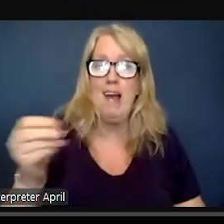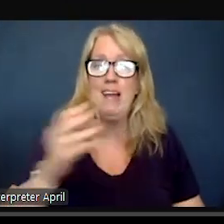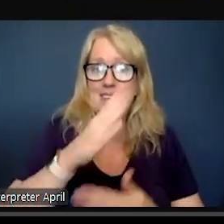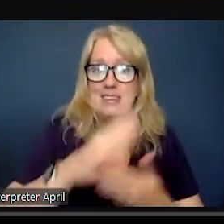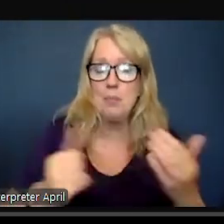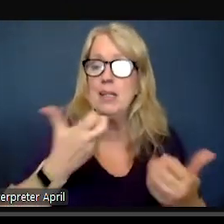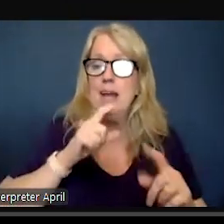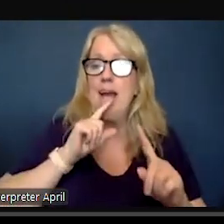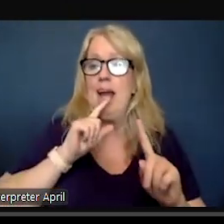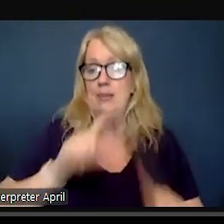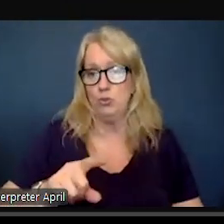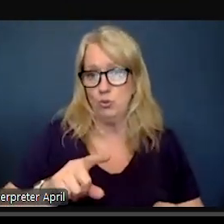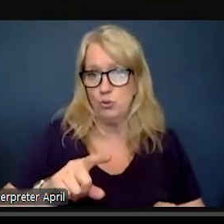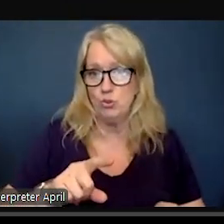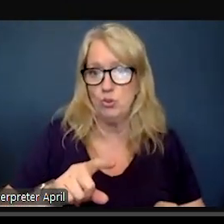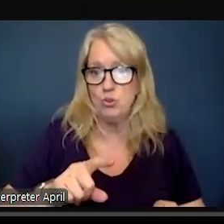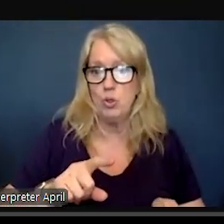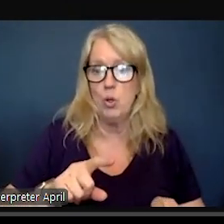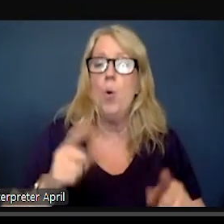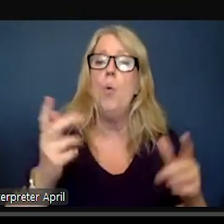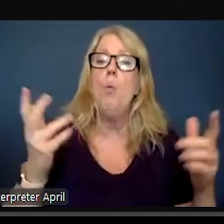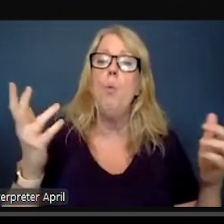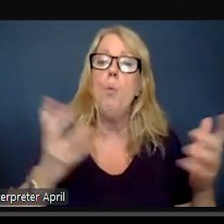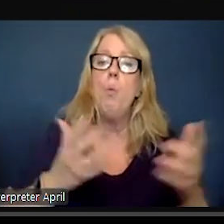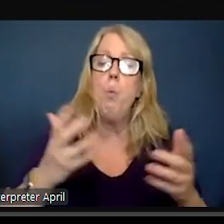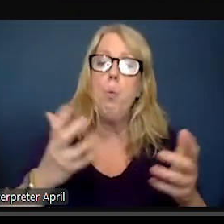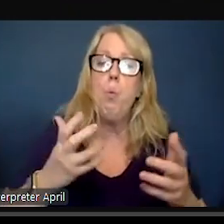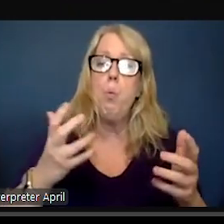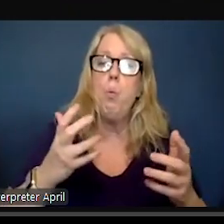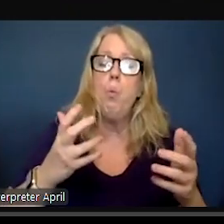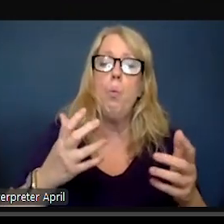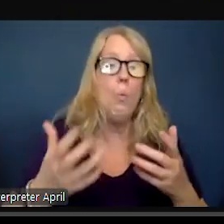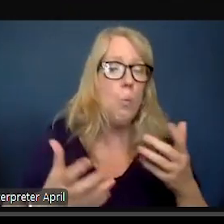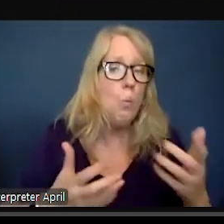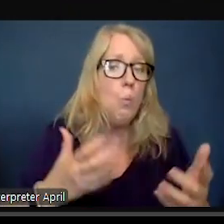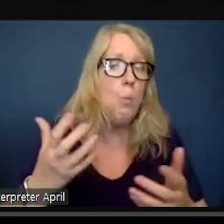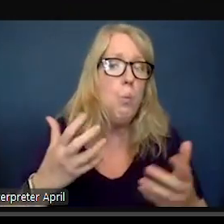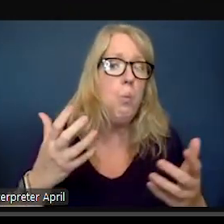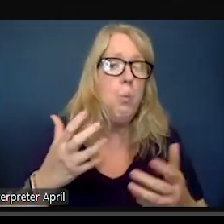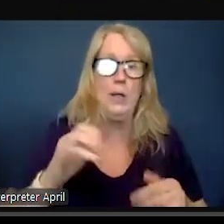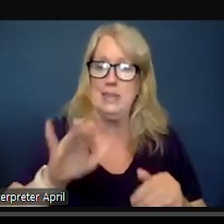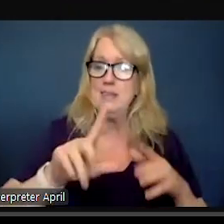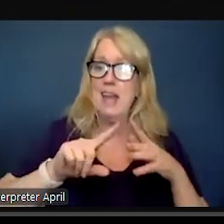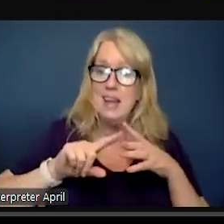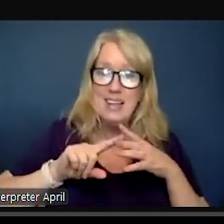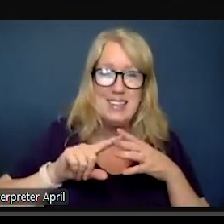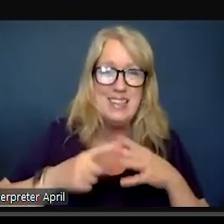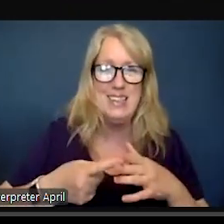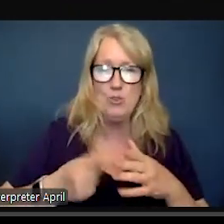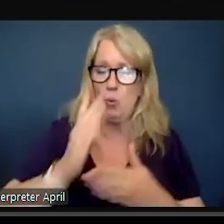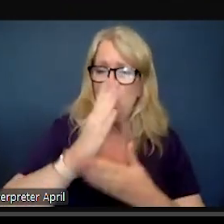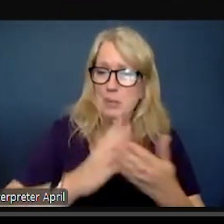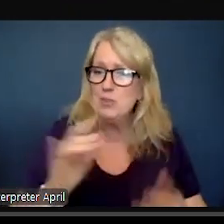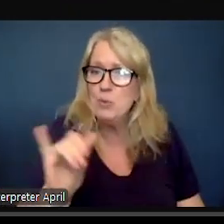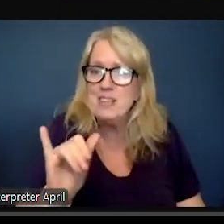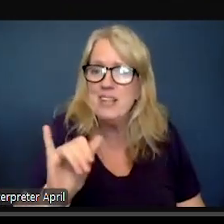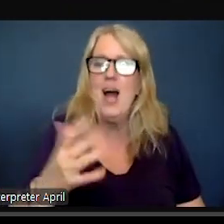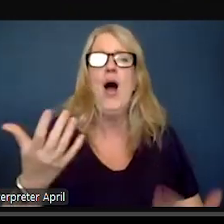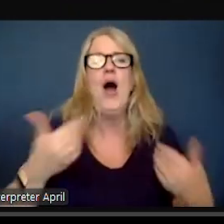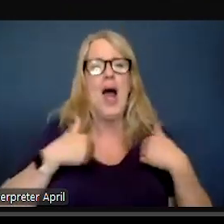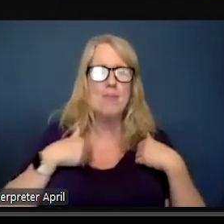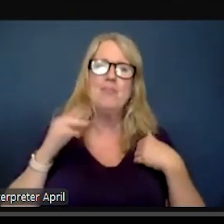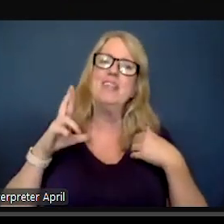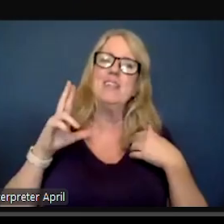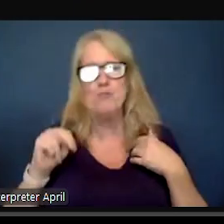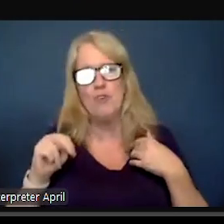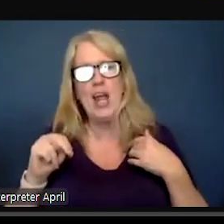somebody answers, what is that initial piece like, oh, this is Fran, blah,